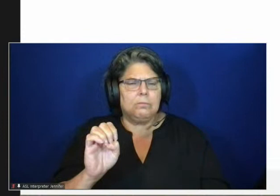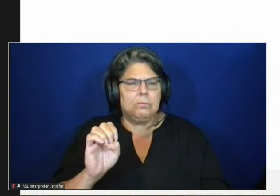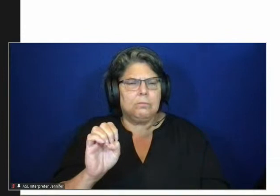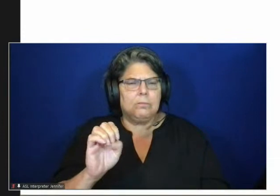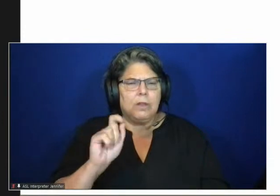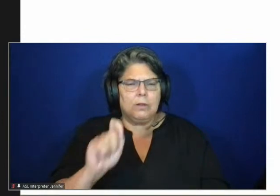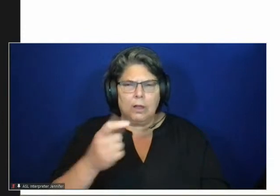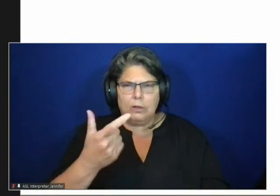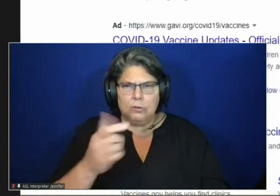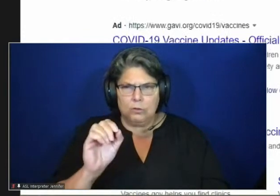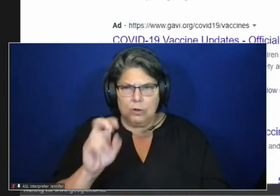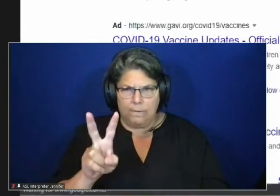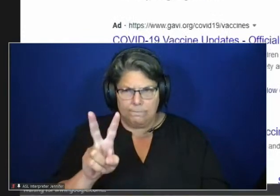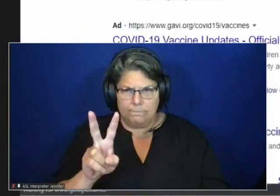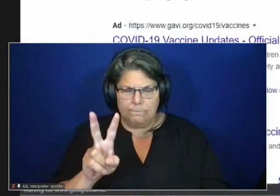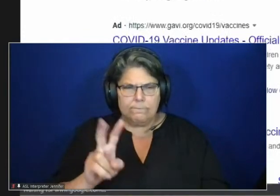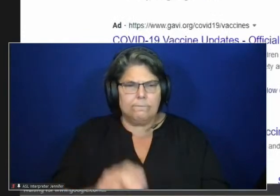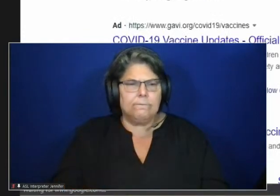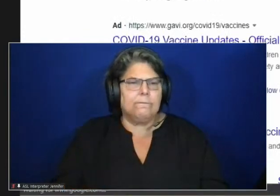vaccine.gov.